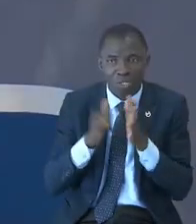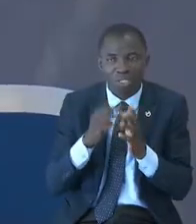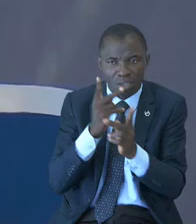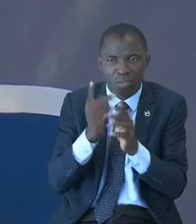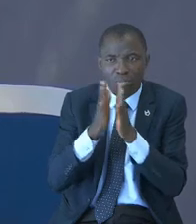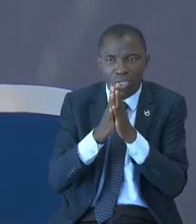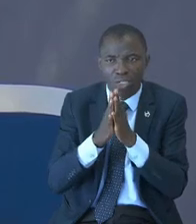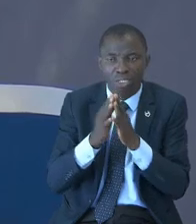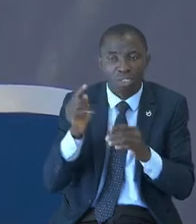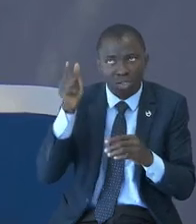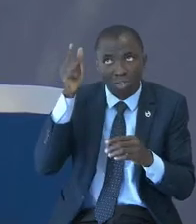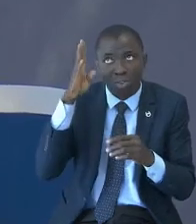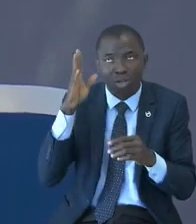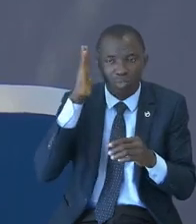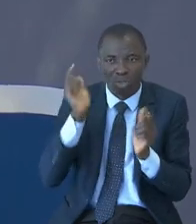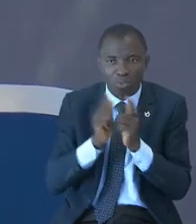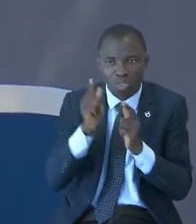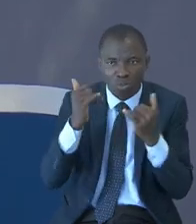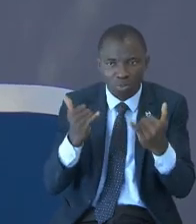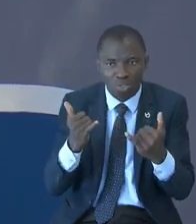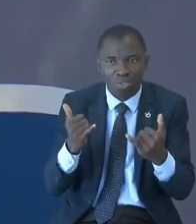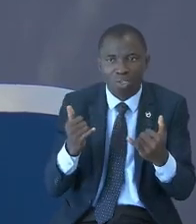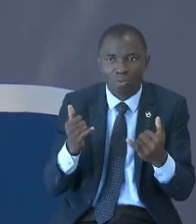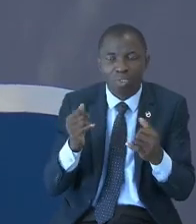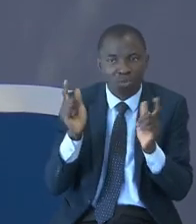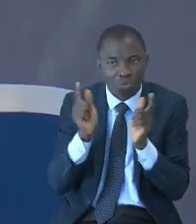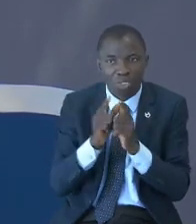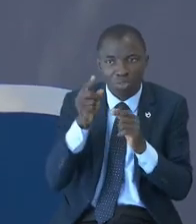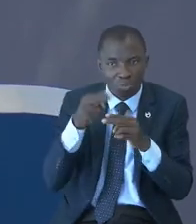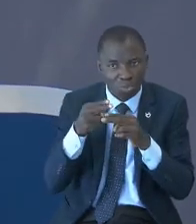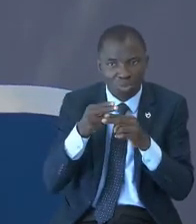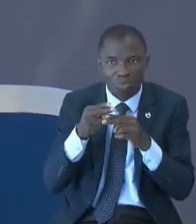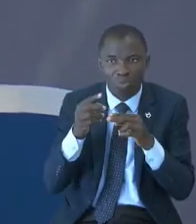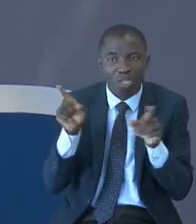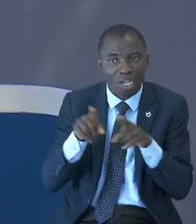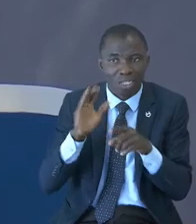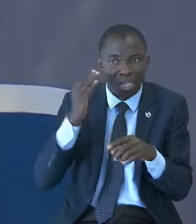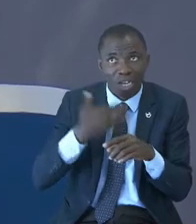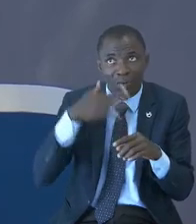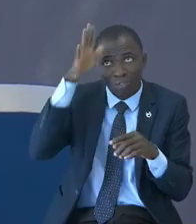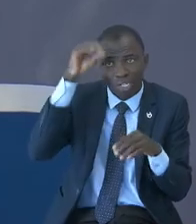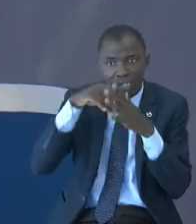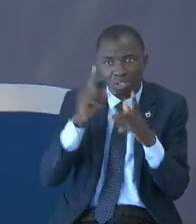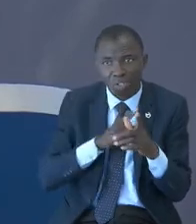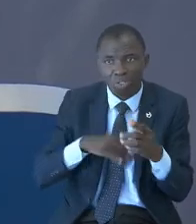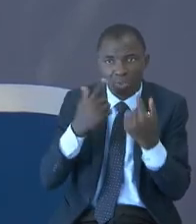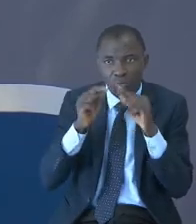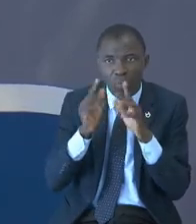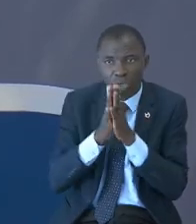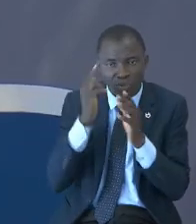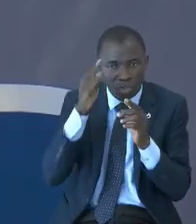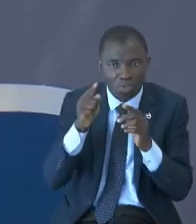at all. Give your correct name, your telephone number, your address. And then those things are very,